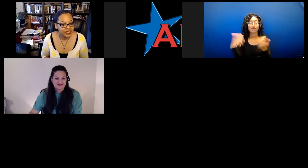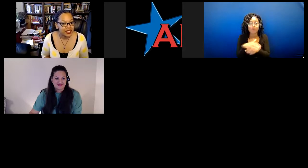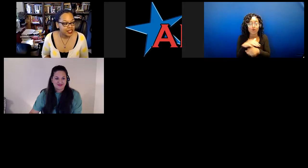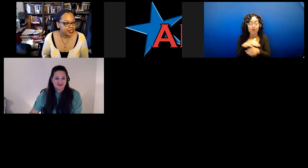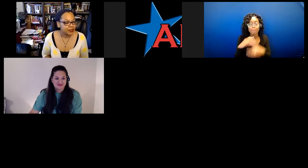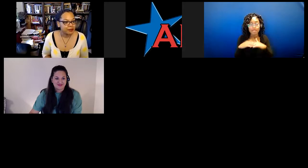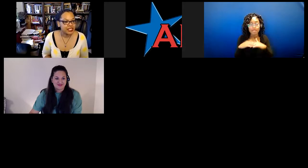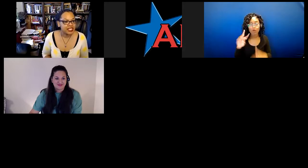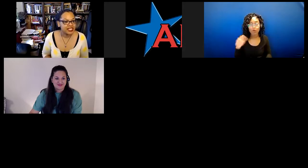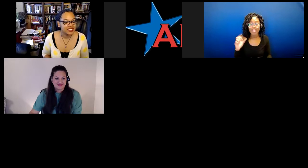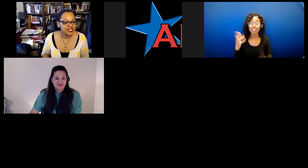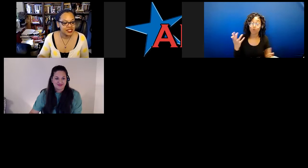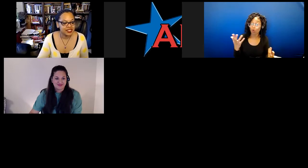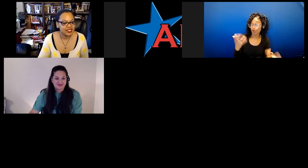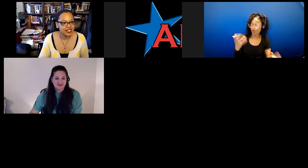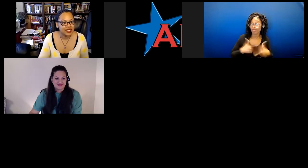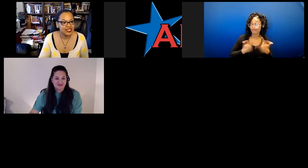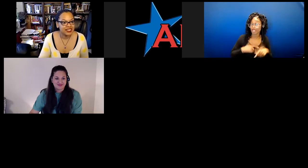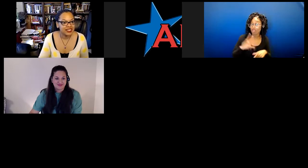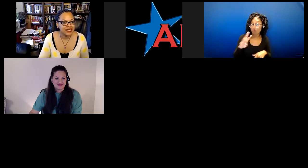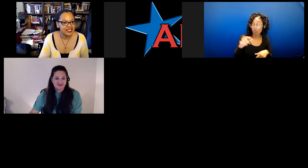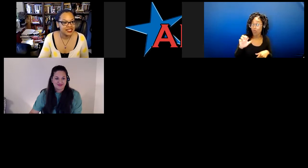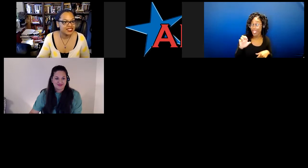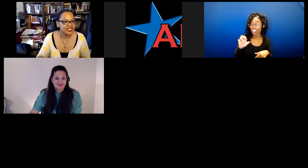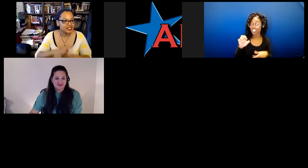wage, is